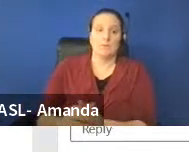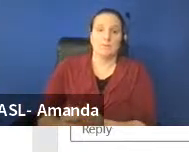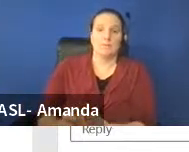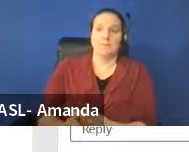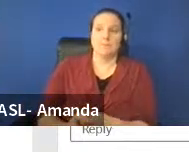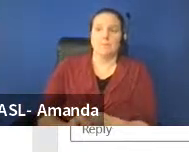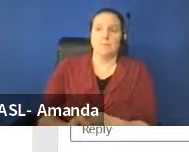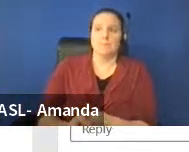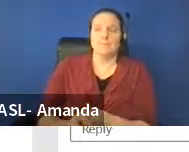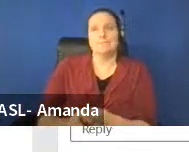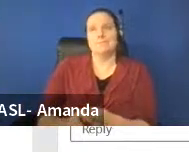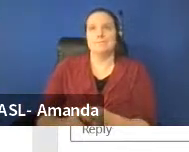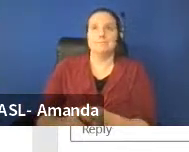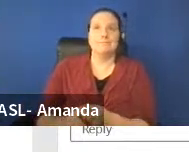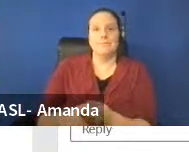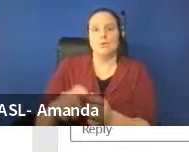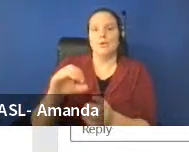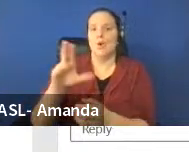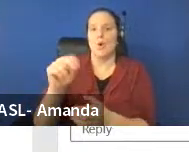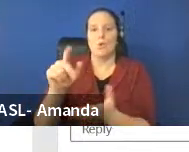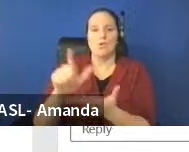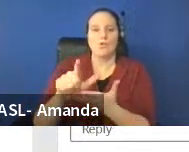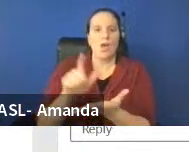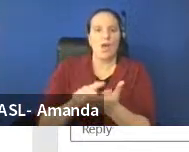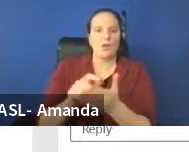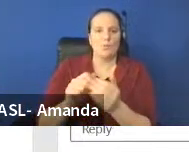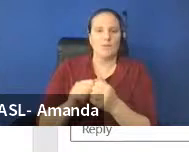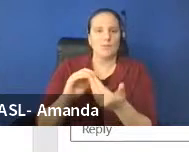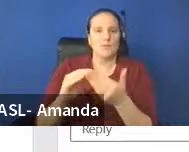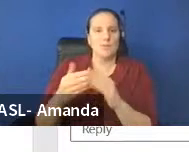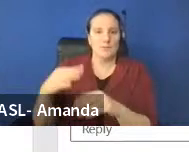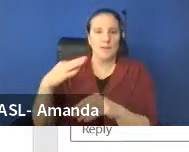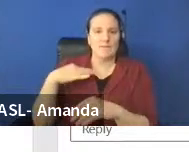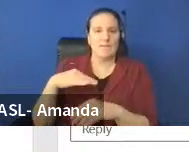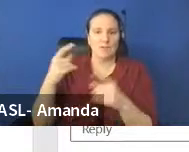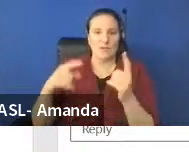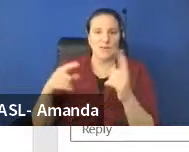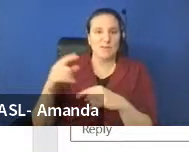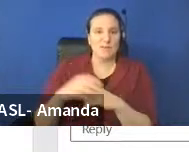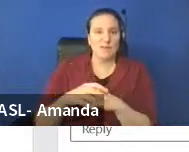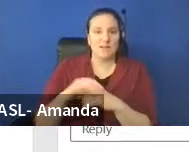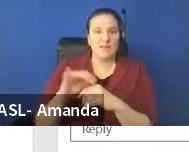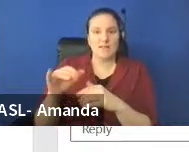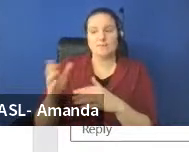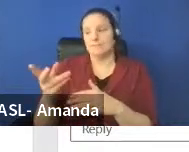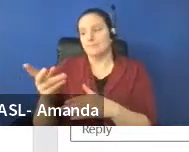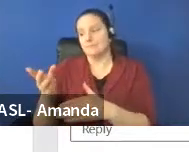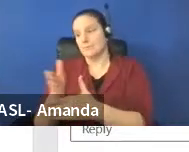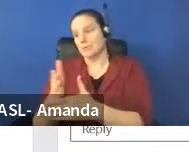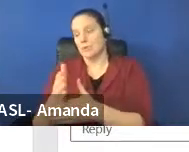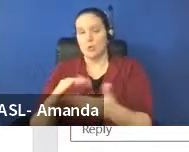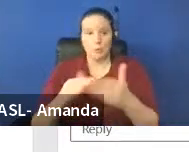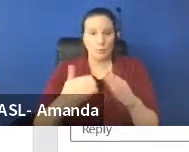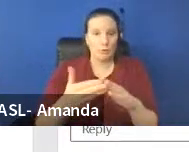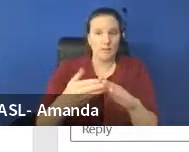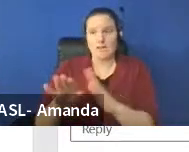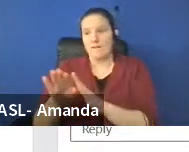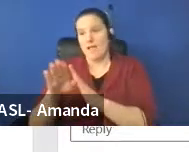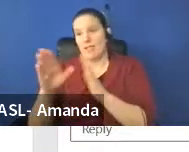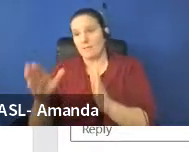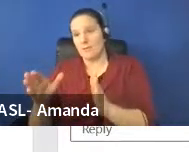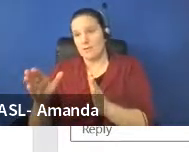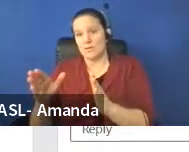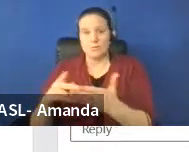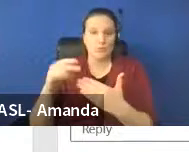It's almost like your own law when you're writing a community benefits agreement, because it's an agreement between the community and the developers and